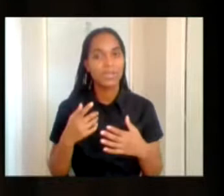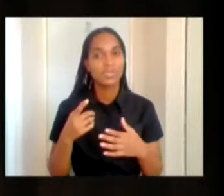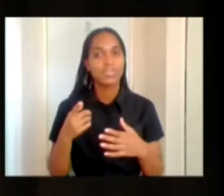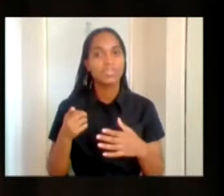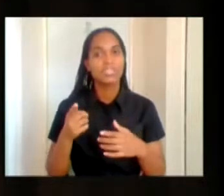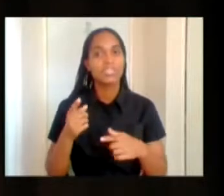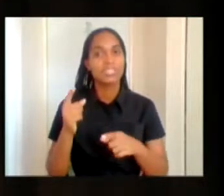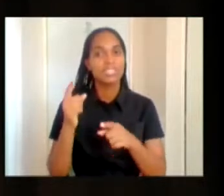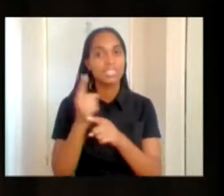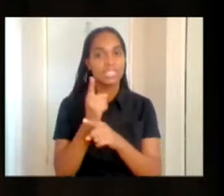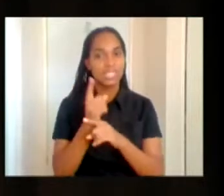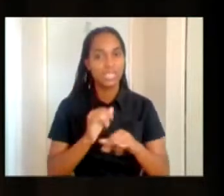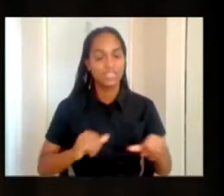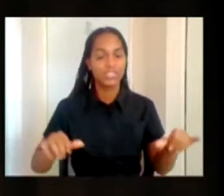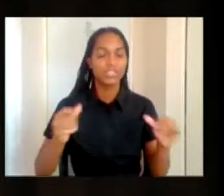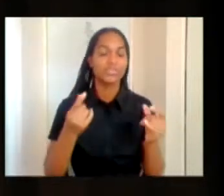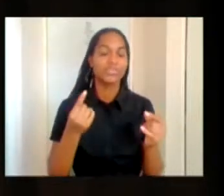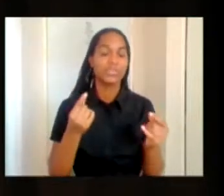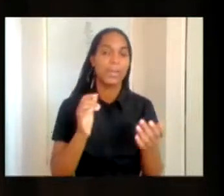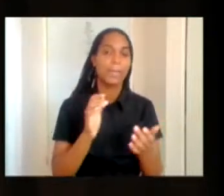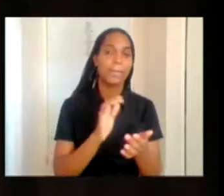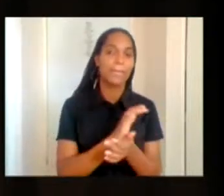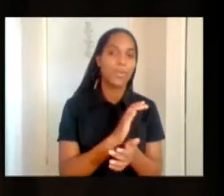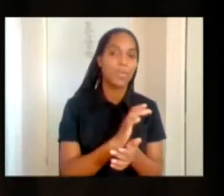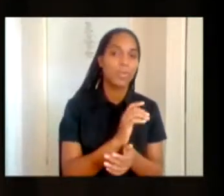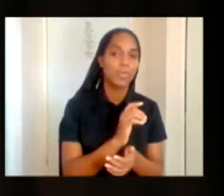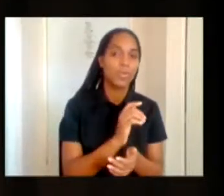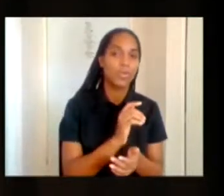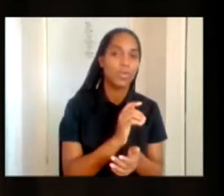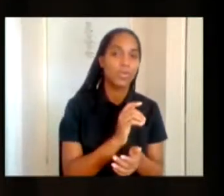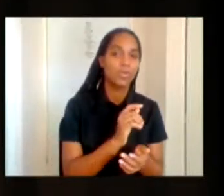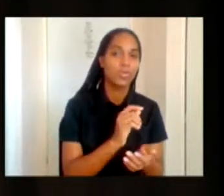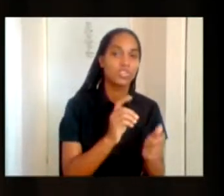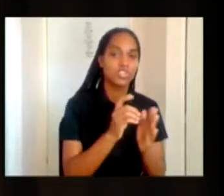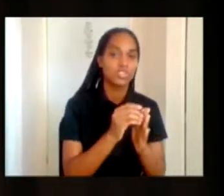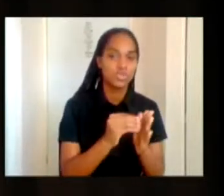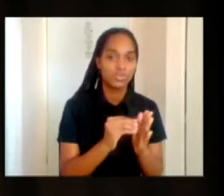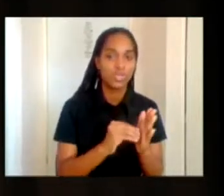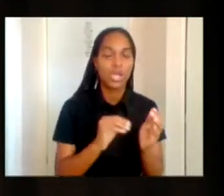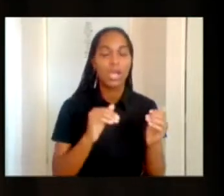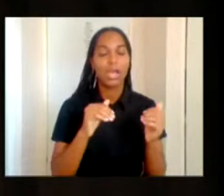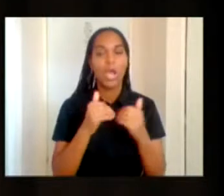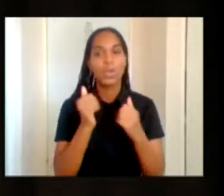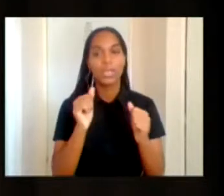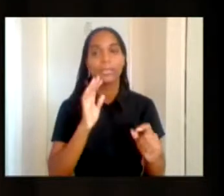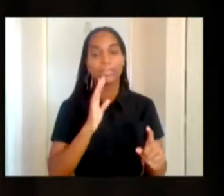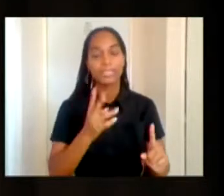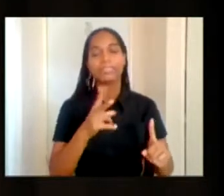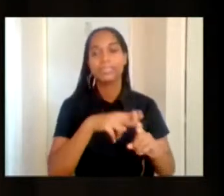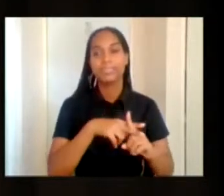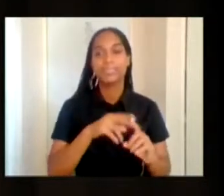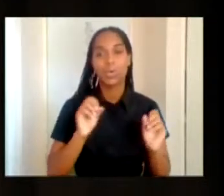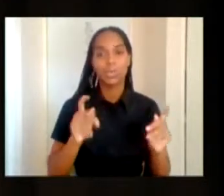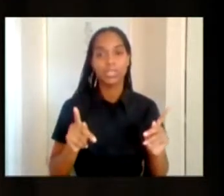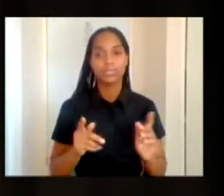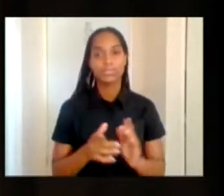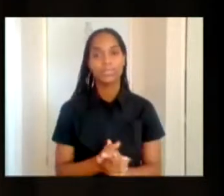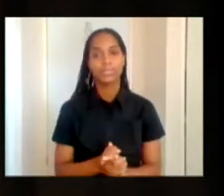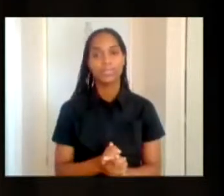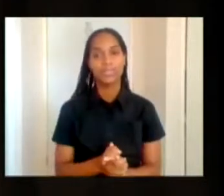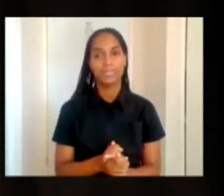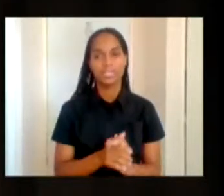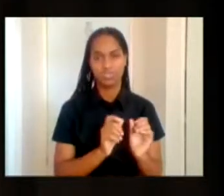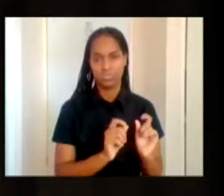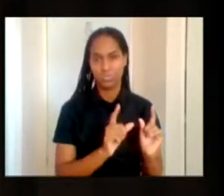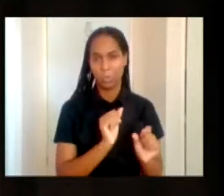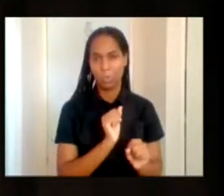of doing paperwork without considering how actually it can be implemented. Yep. Okay. So this green